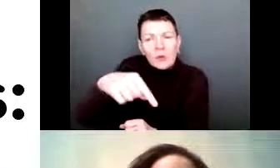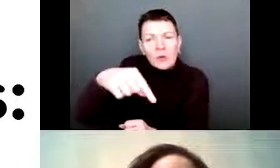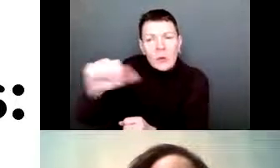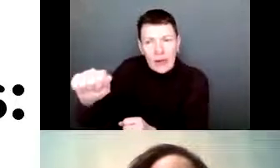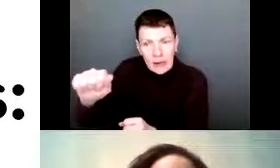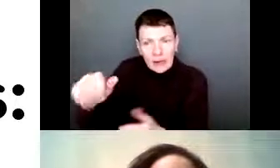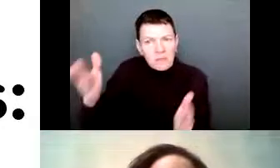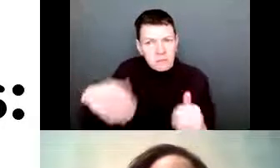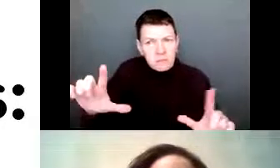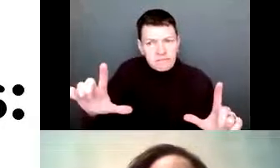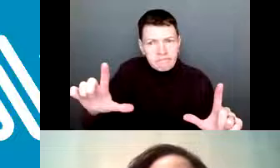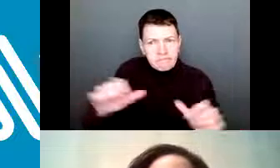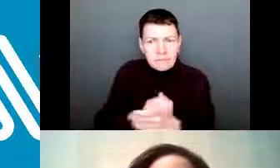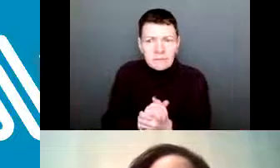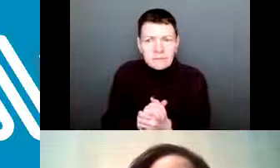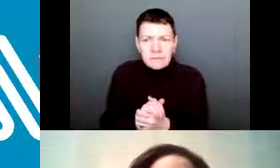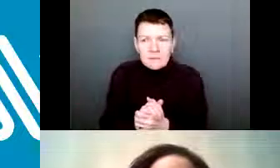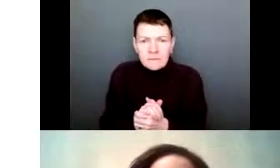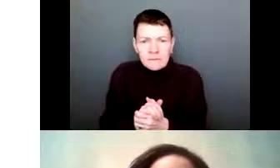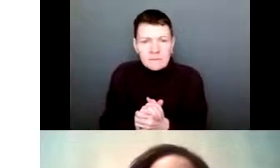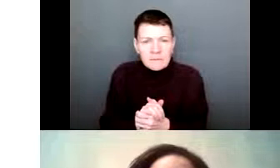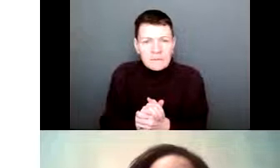Next slide, please.